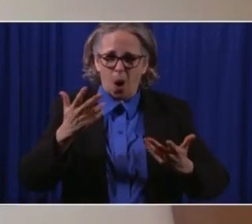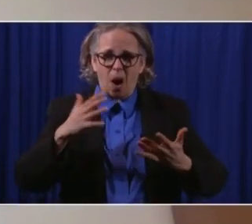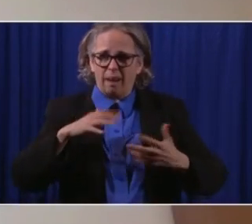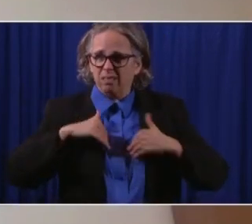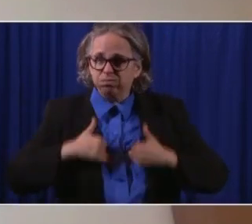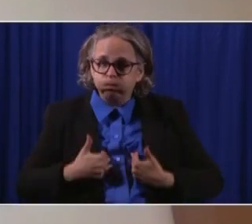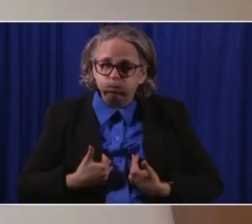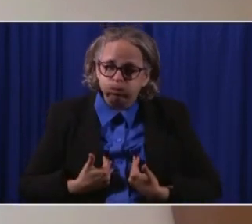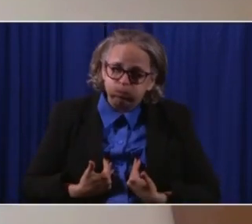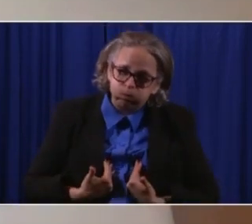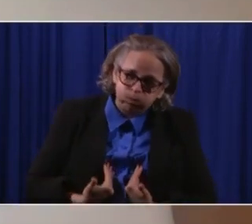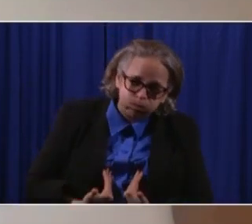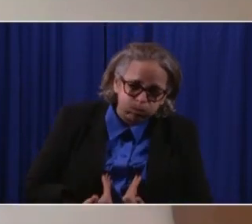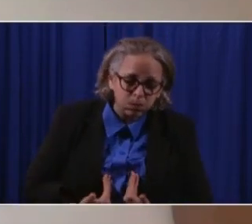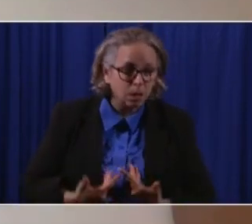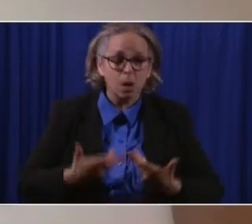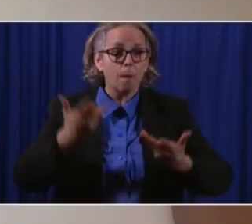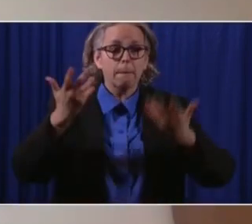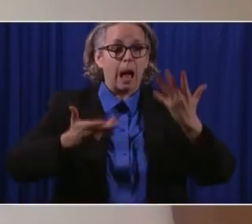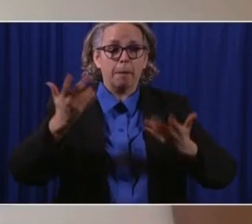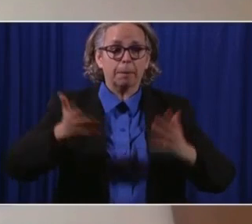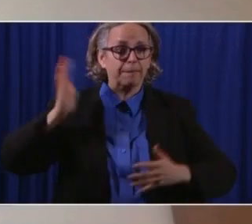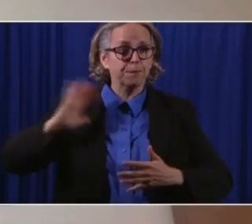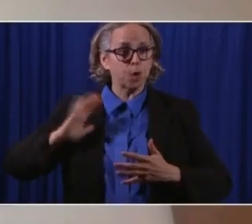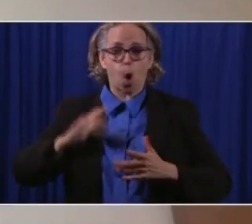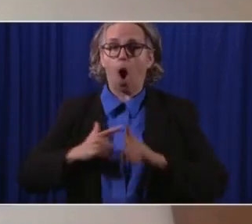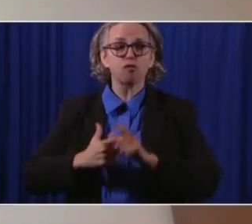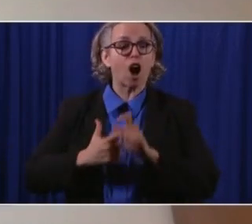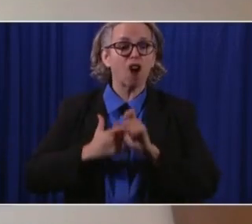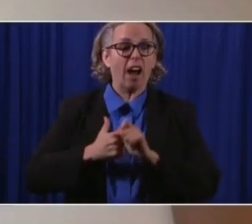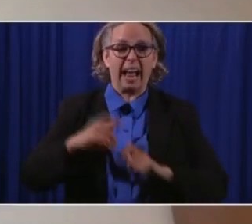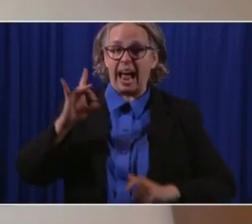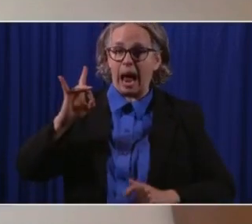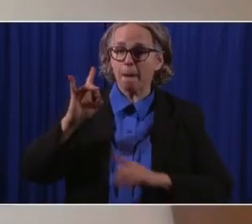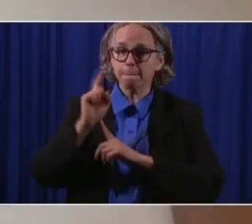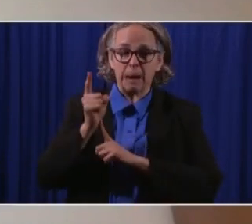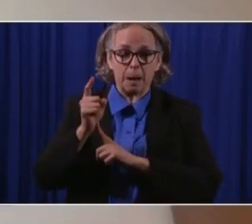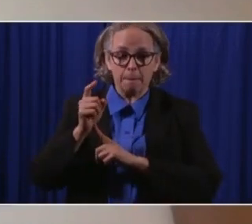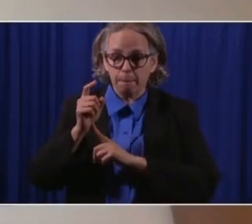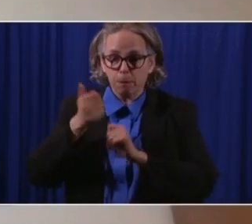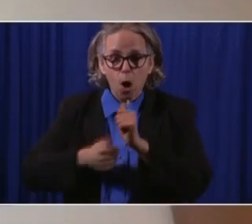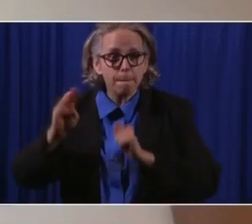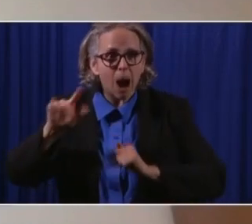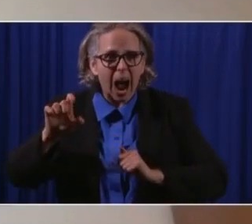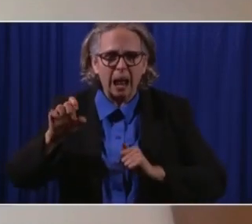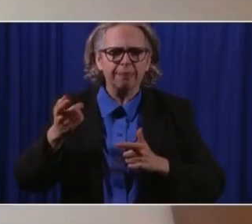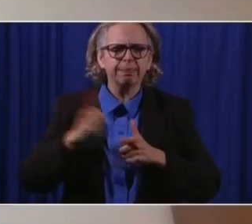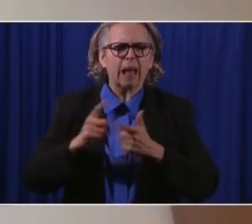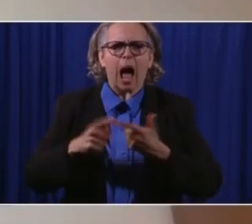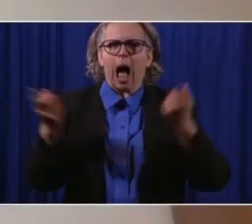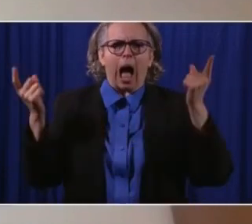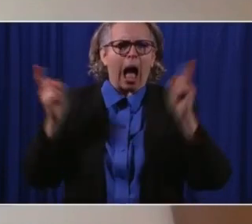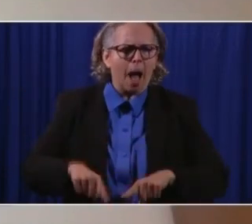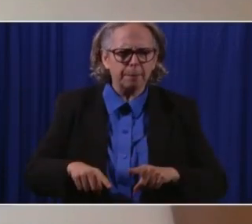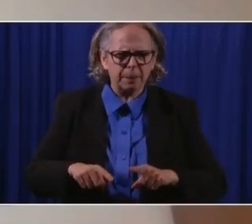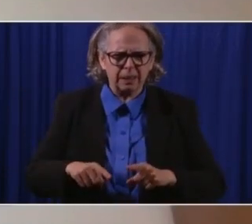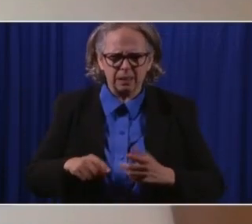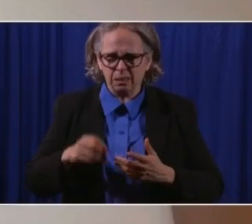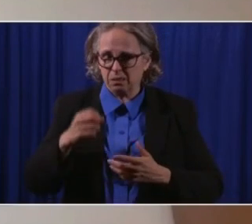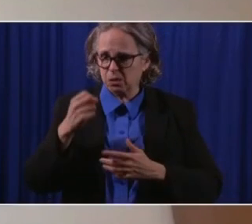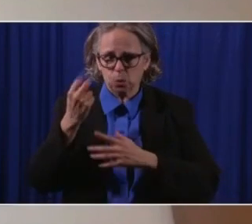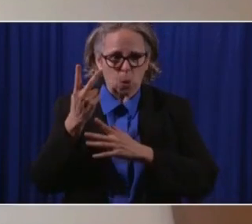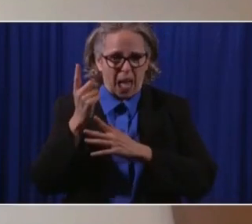8-minute mile that's now only able to run 12 or 13 minute miles. These are the things that might alert our healthcare providers to looking at something more